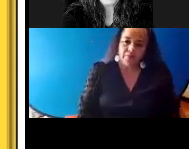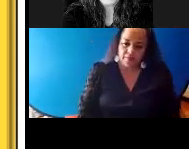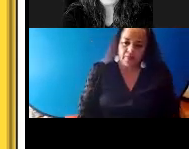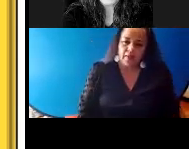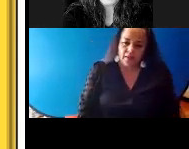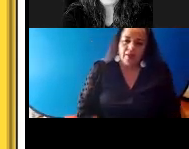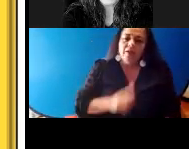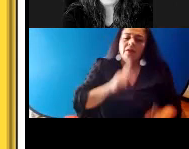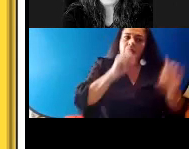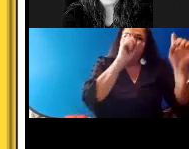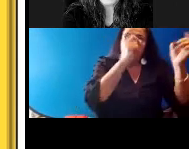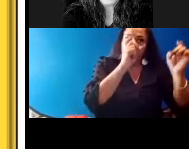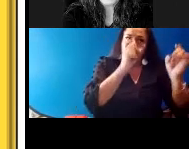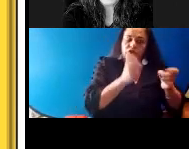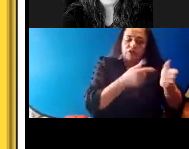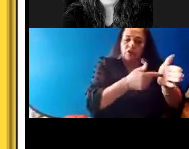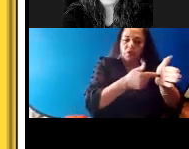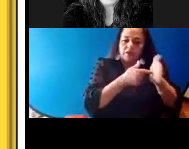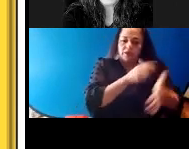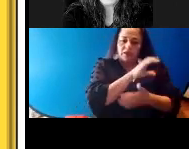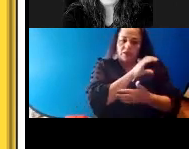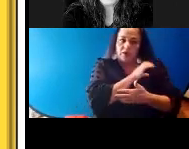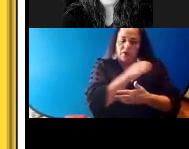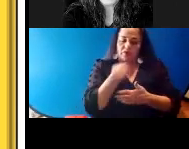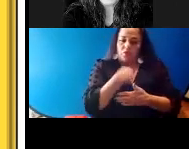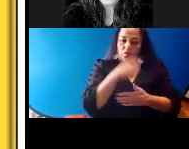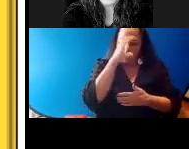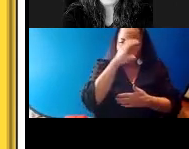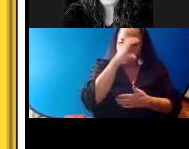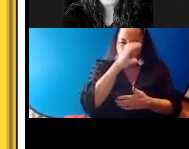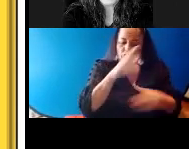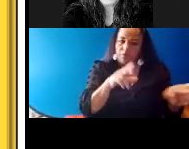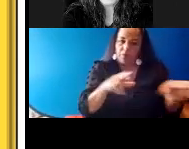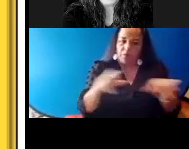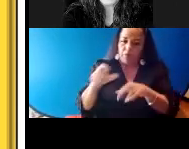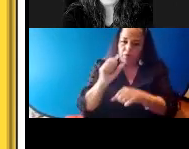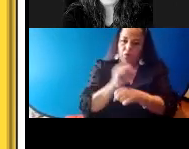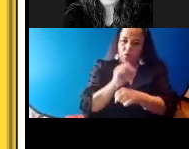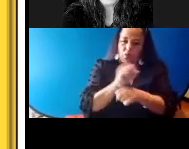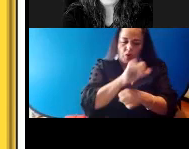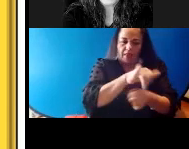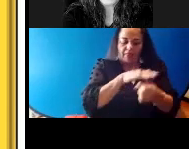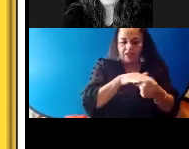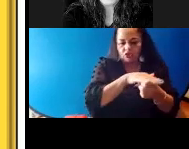the factors and the criteria, the characteristics that we look for as we prepare to work in a jurisdiction.